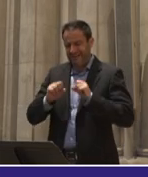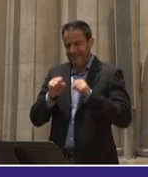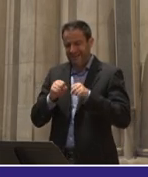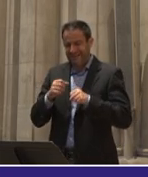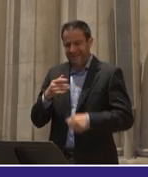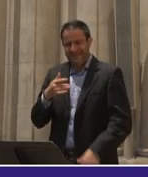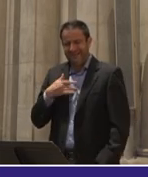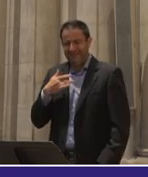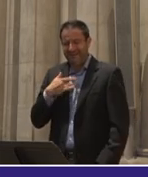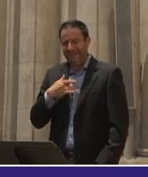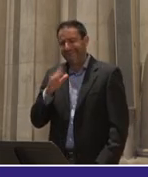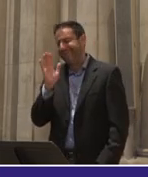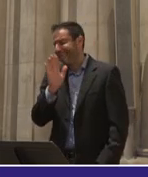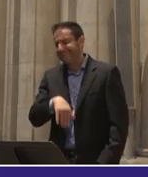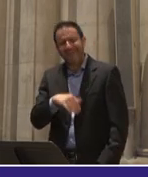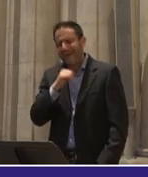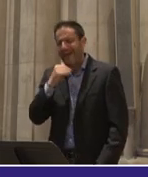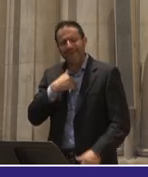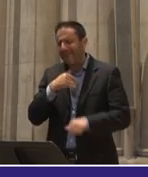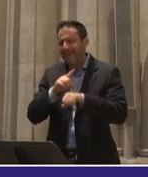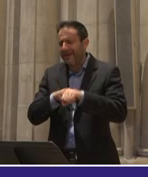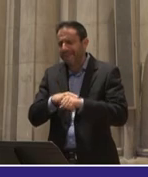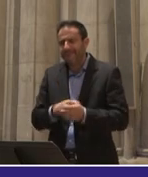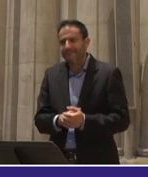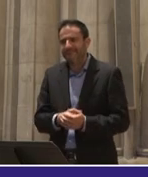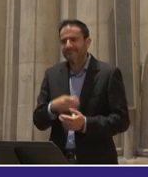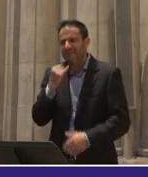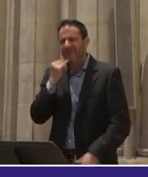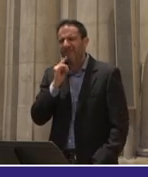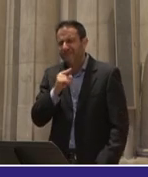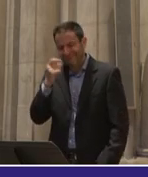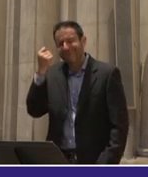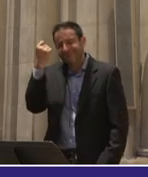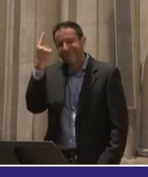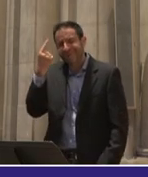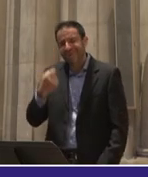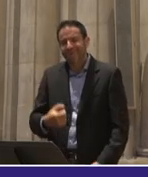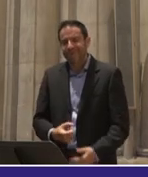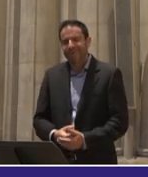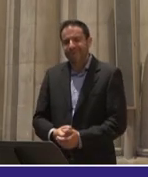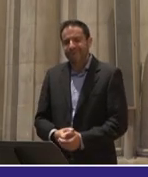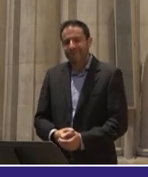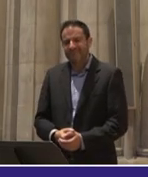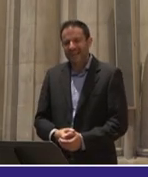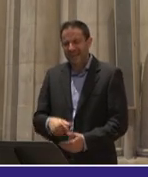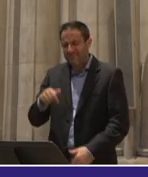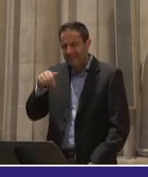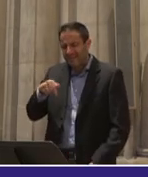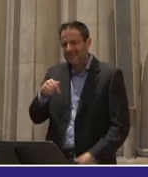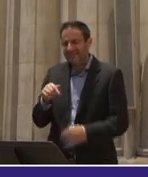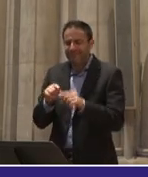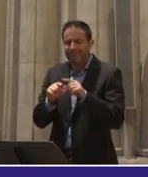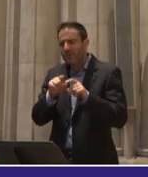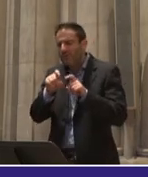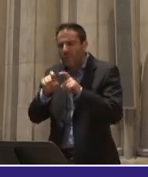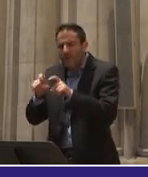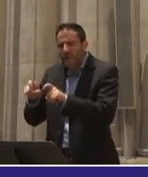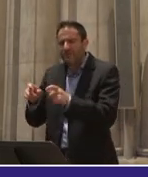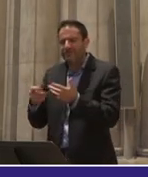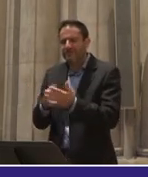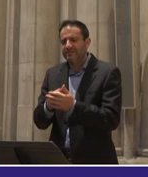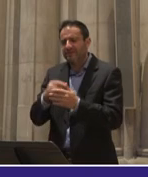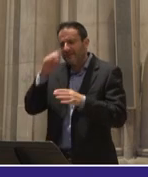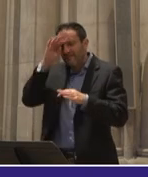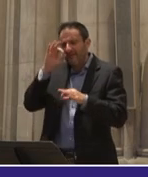simply don't have time for. And if that's true for you, I understand. Yet these questions